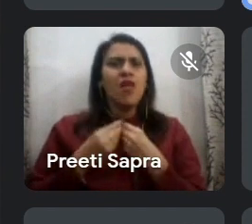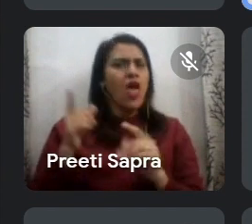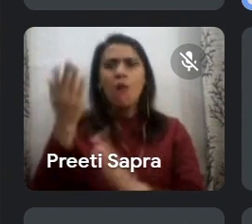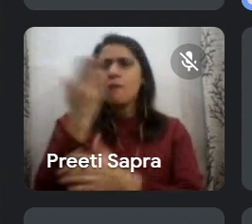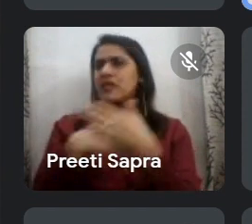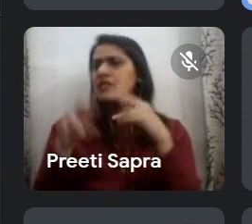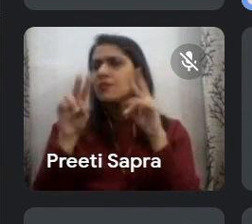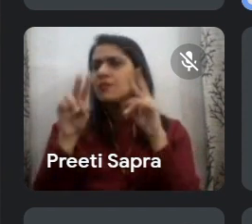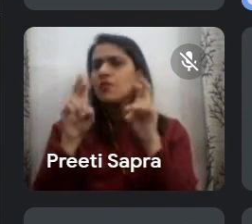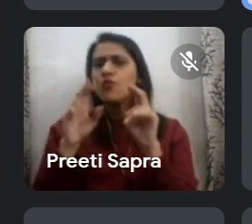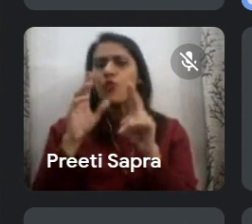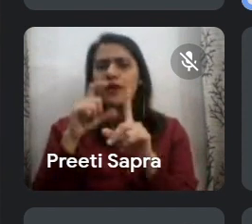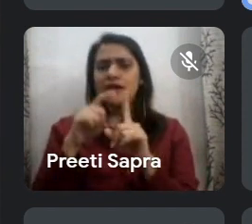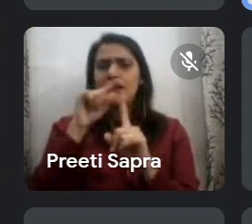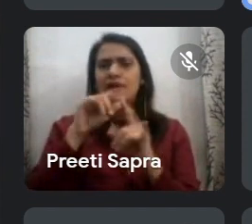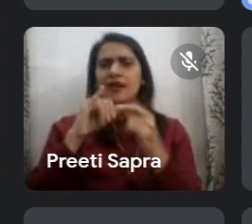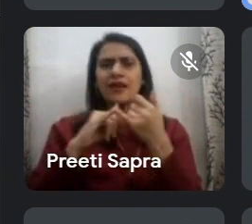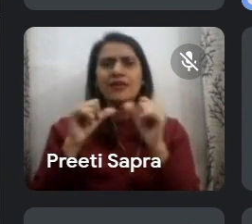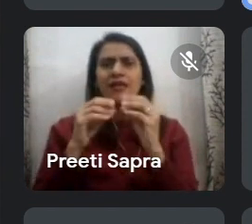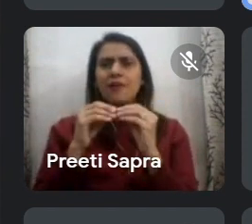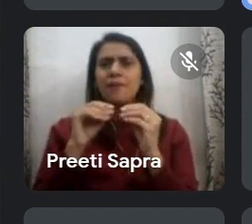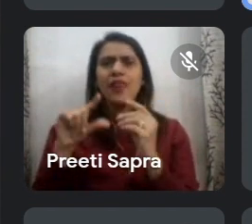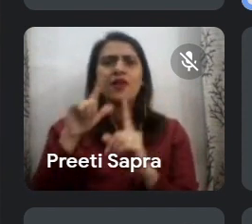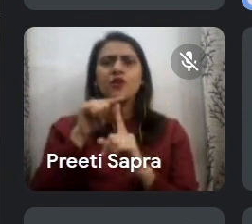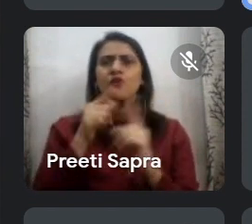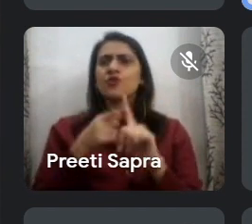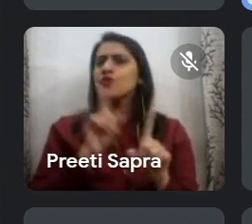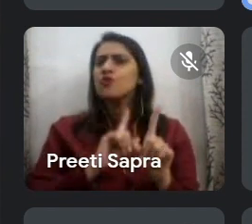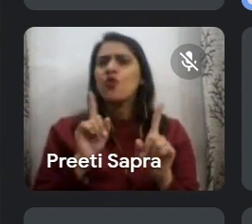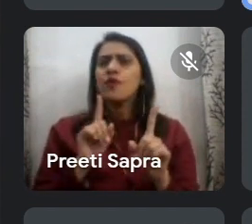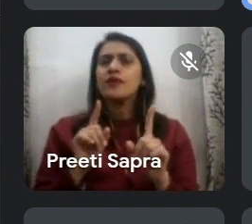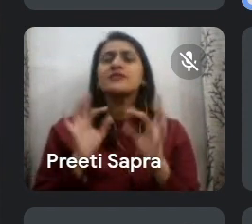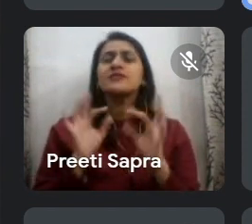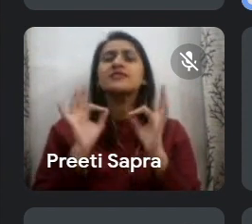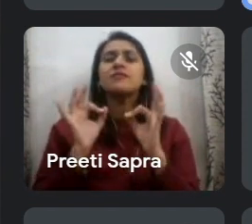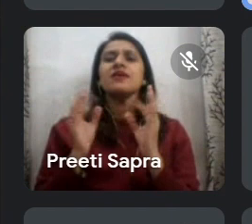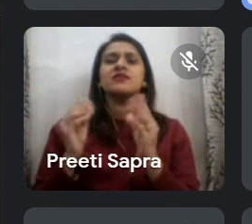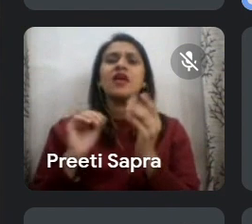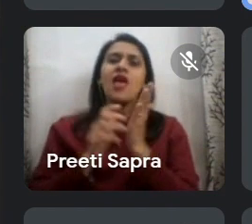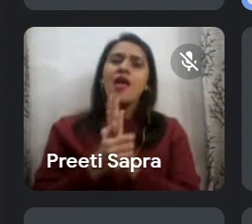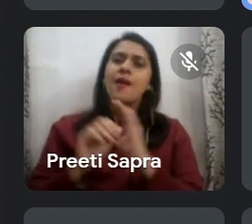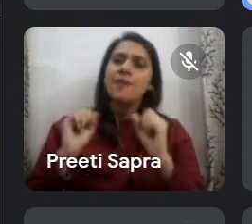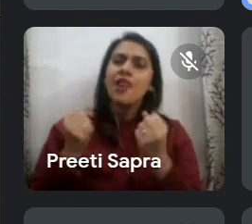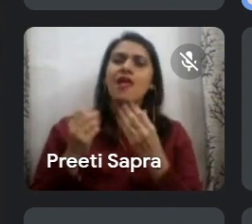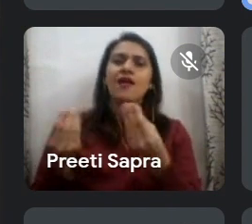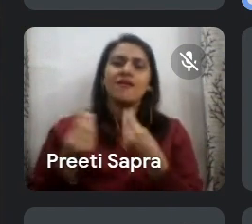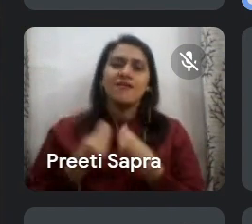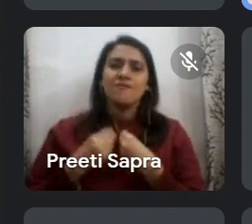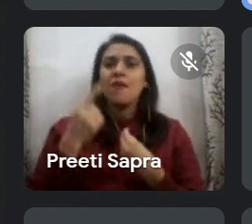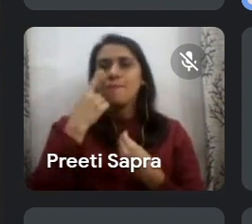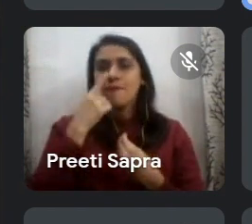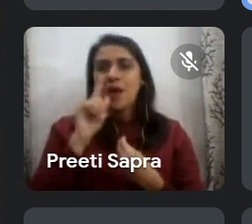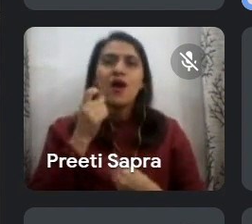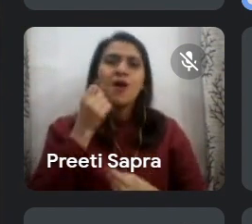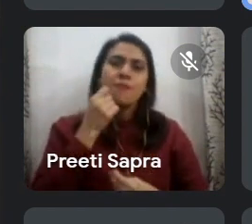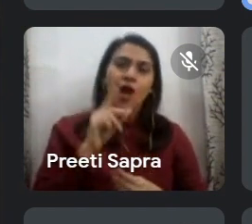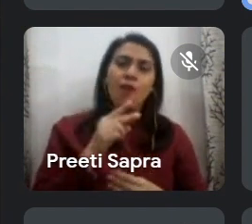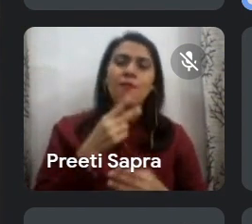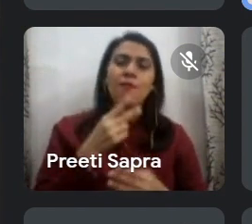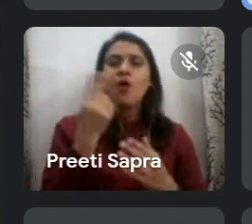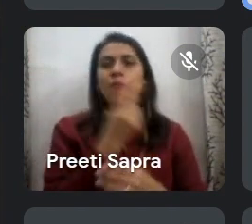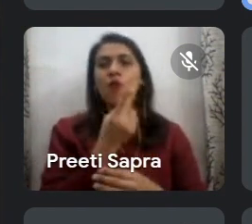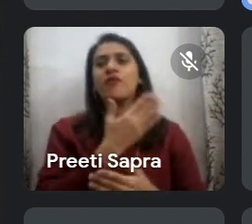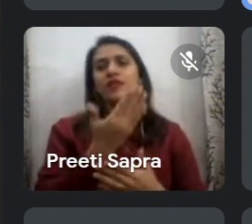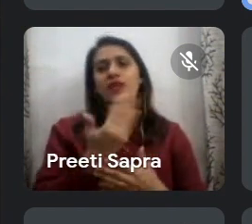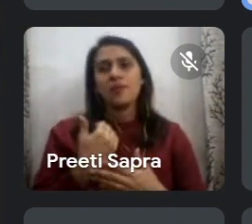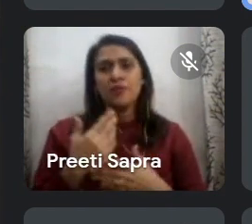more of special ability. So then later, we got that certificate. During that certificate, my mom and dad both had come with me.